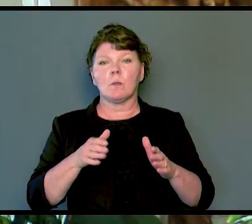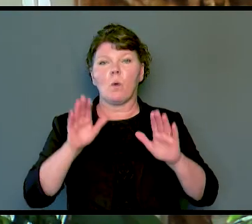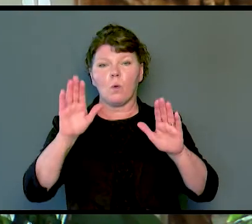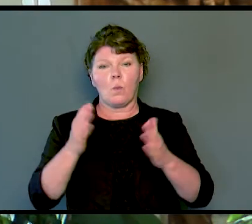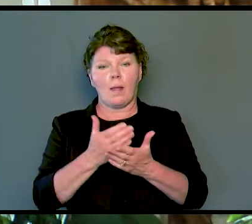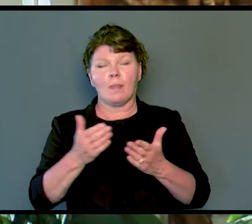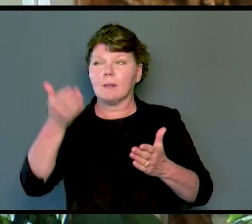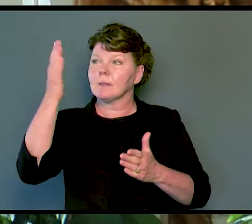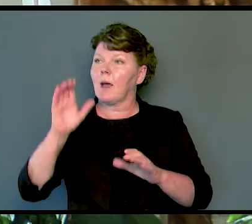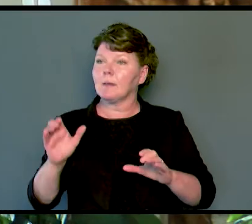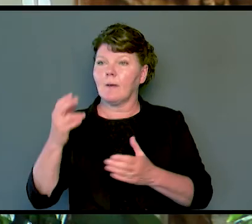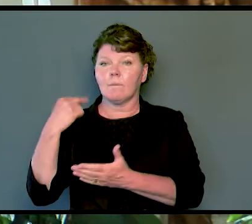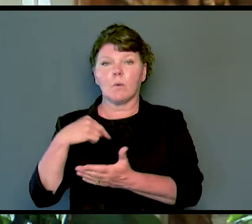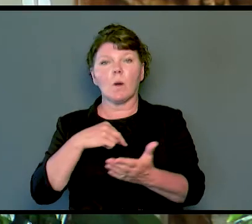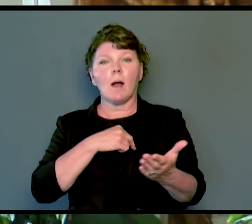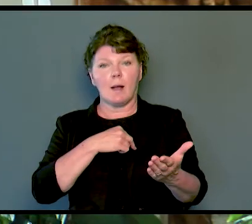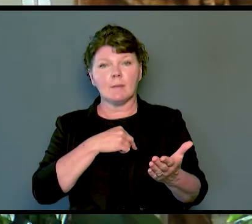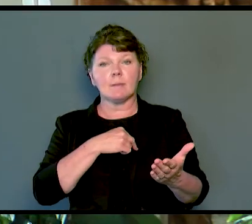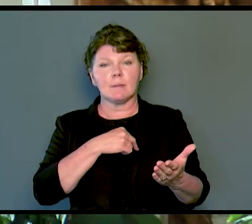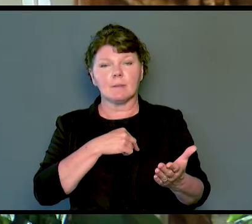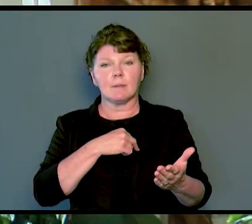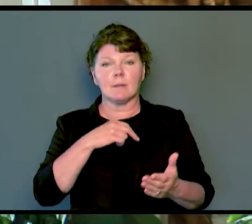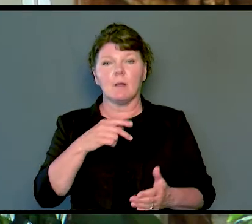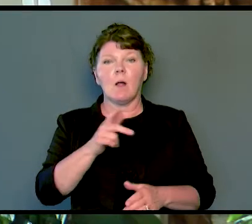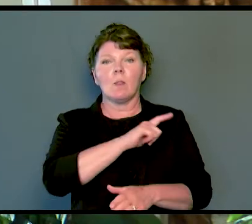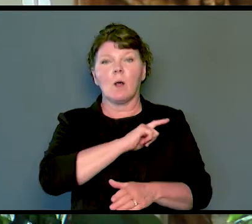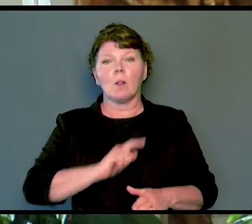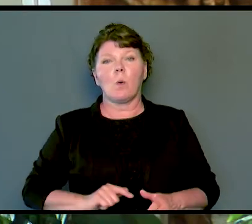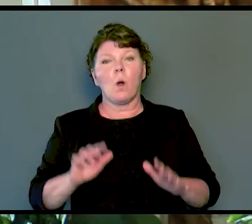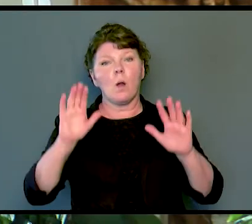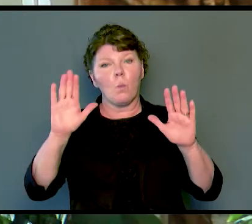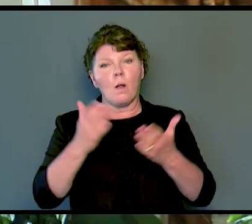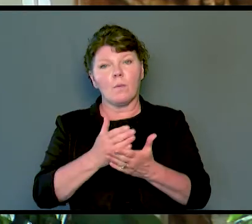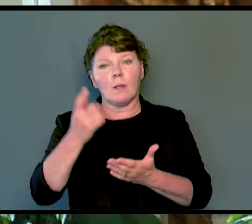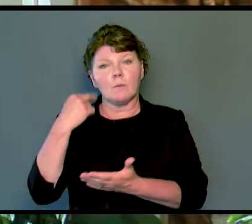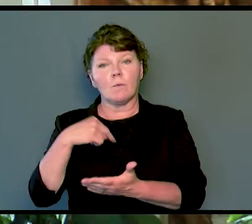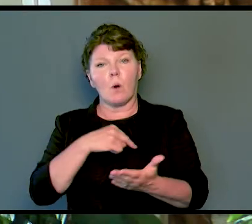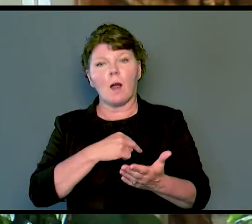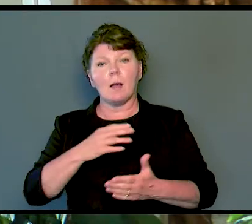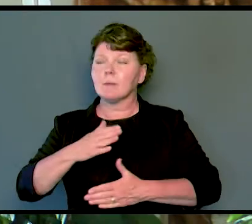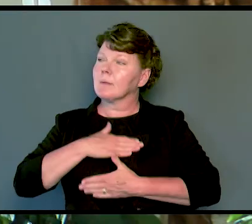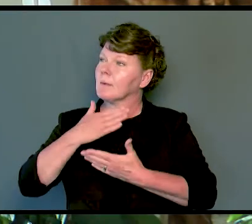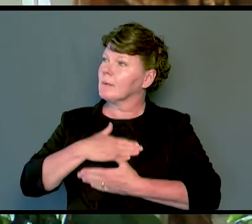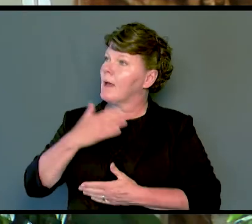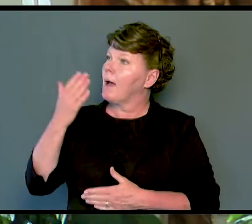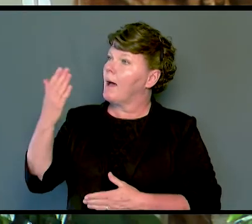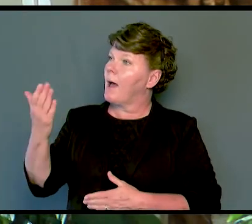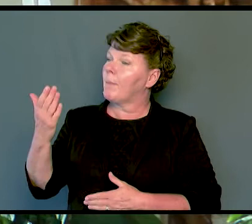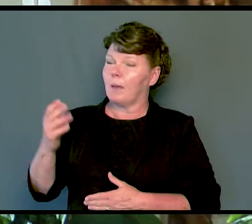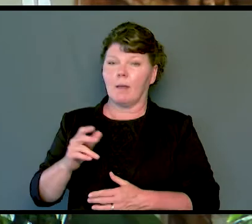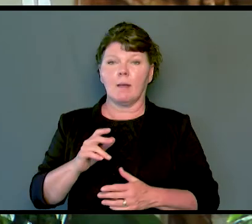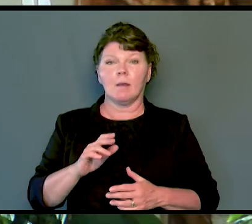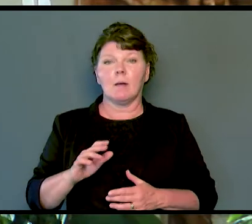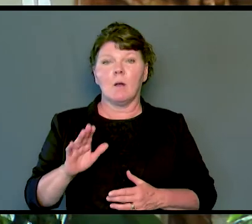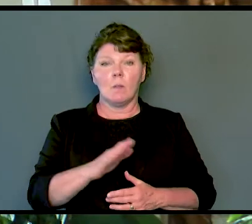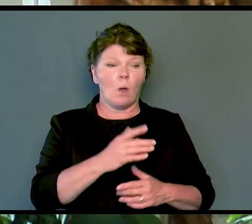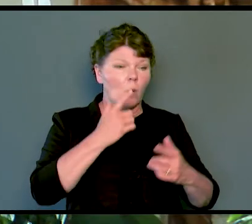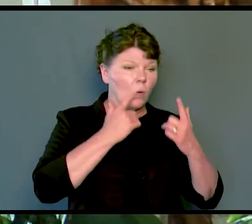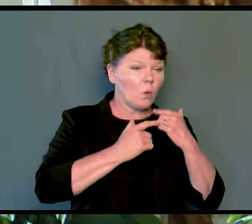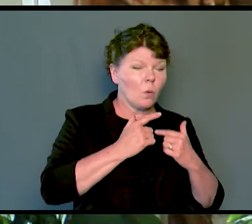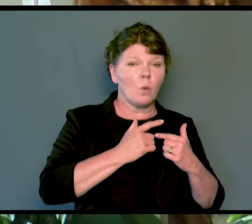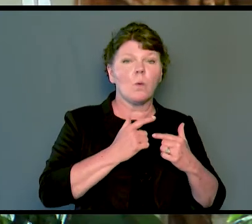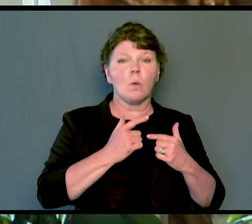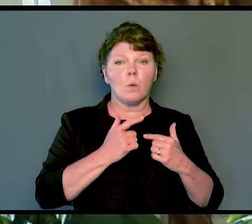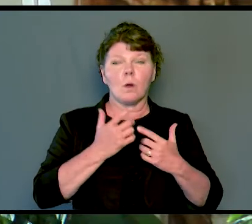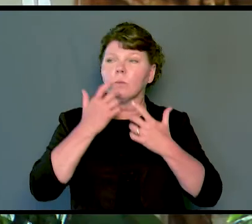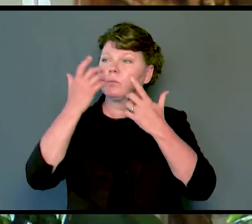great things that God has done for us. He says, the Lord has done great things for us. We are glad. Those who sow in tears